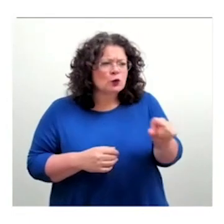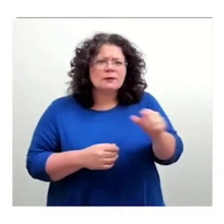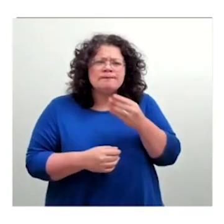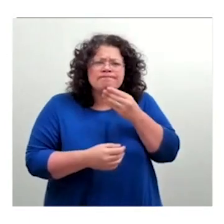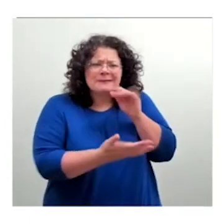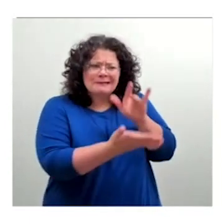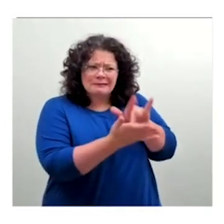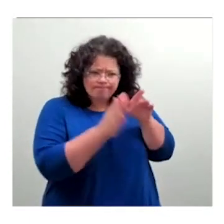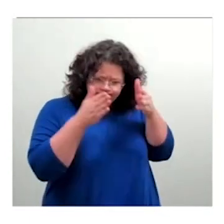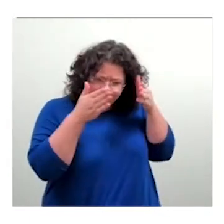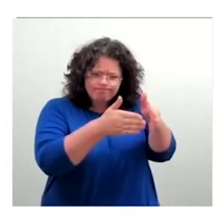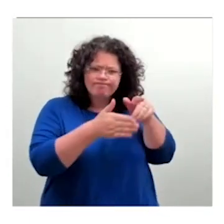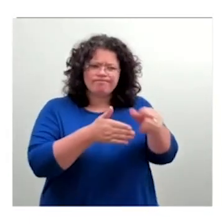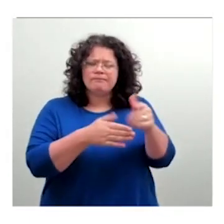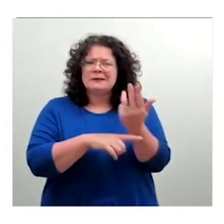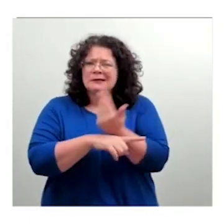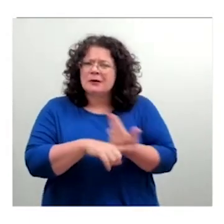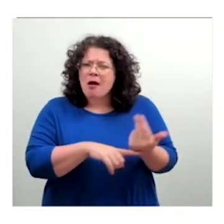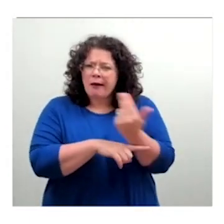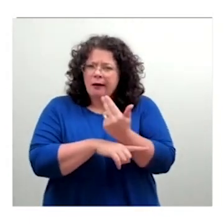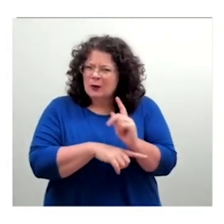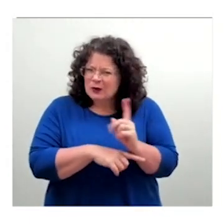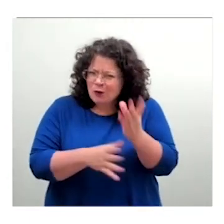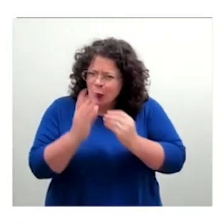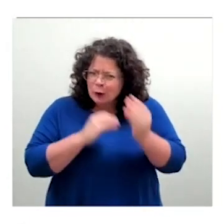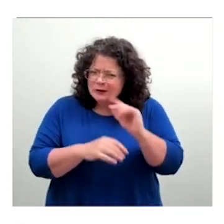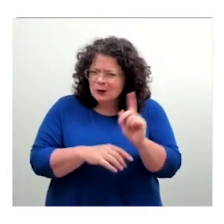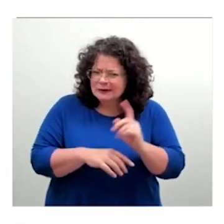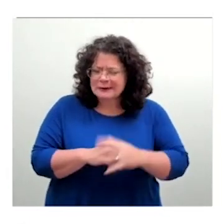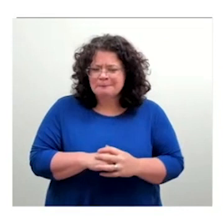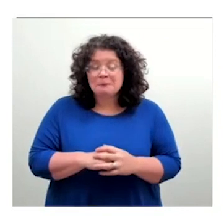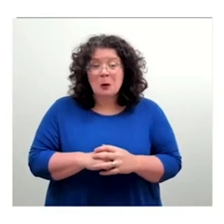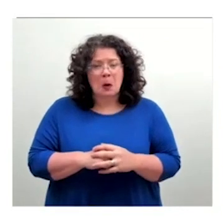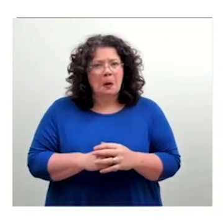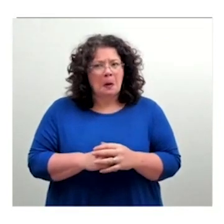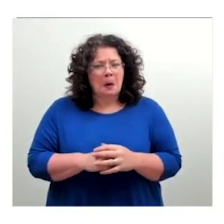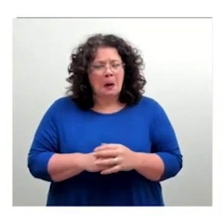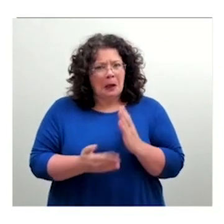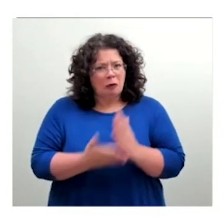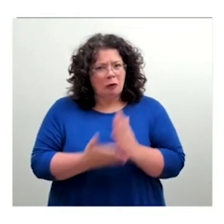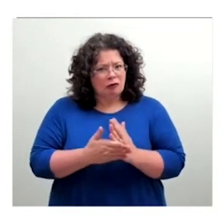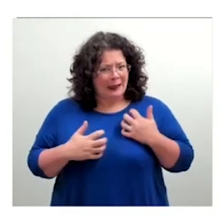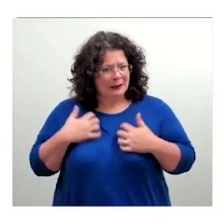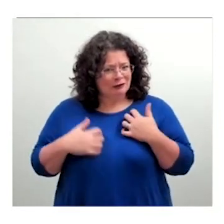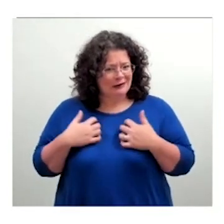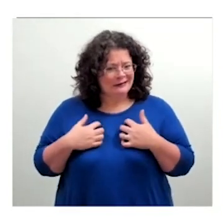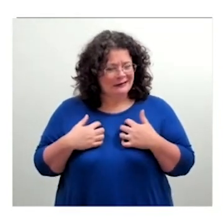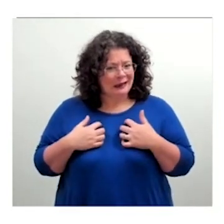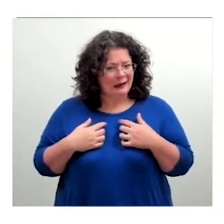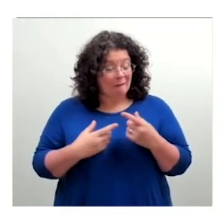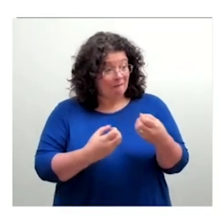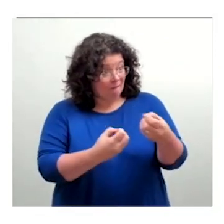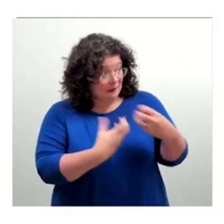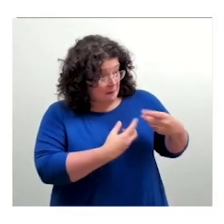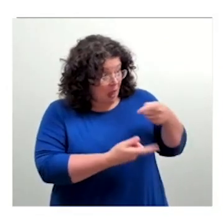It was interesting to see the feedback about the smart stick and its different features. And I was quite